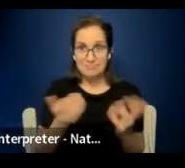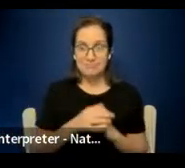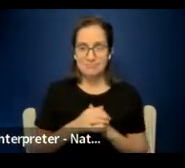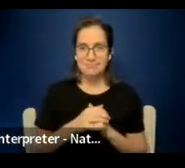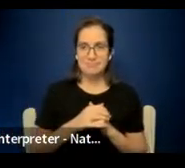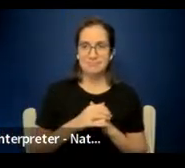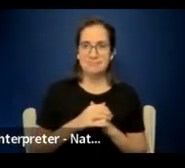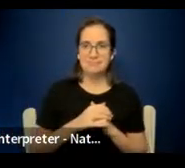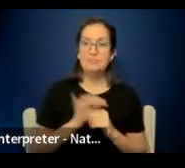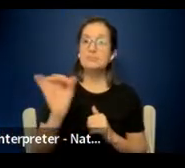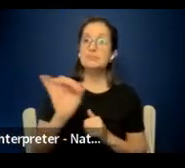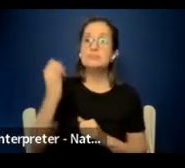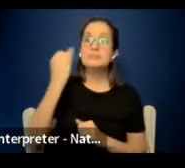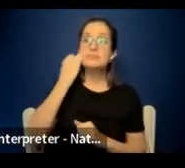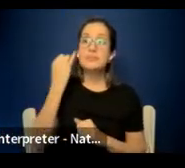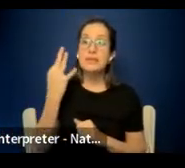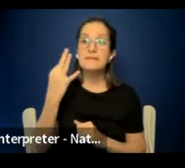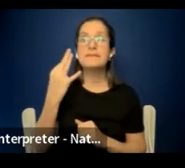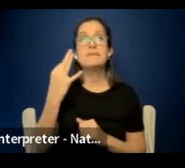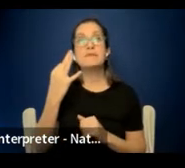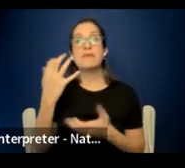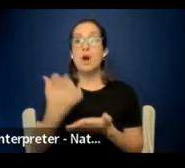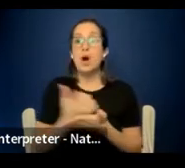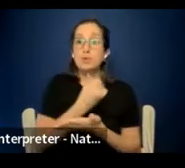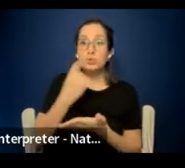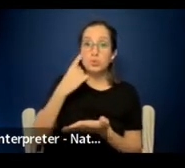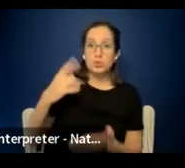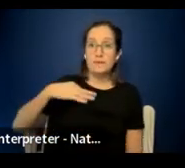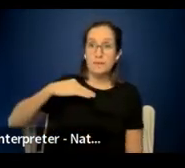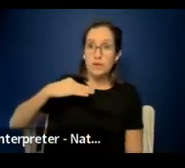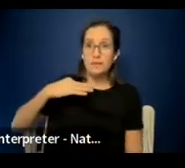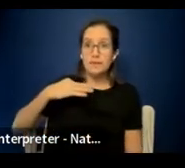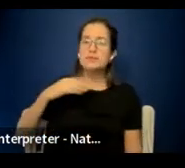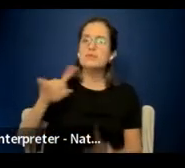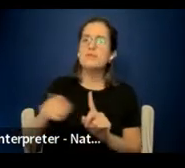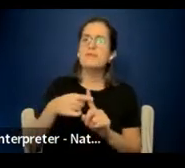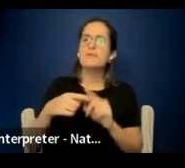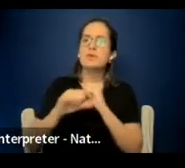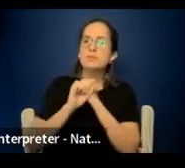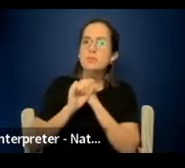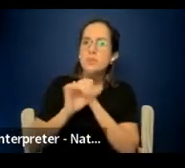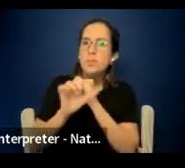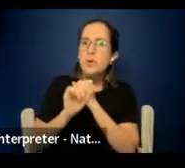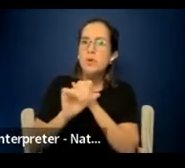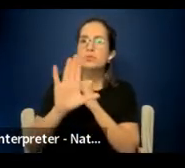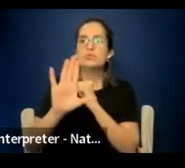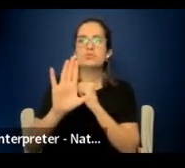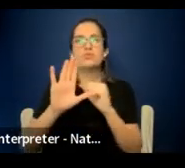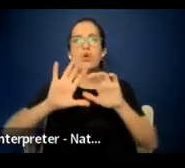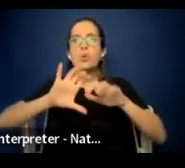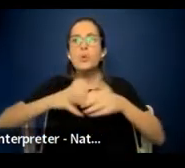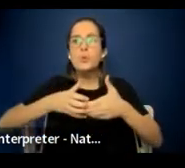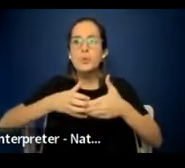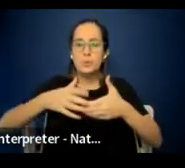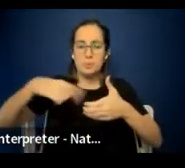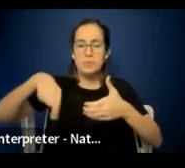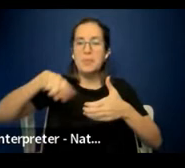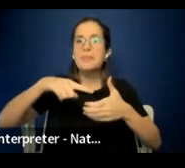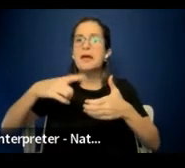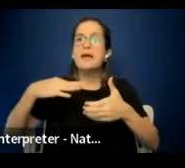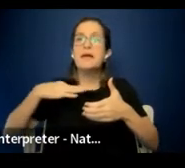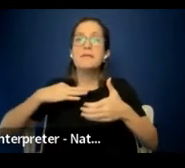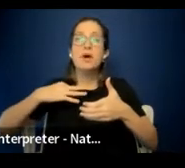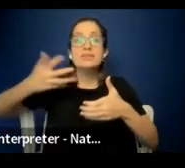first to people that are already in your network, people that you're already volunteering, that are already volunteering with you. You may not know what skills and talents they have to